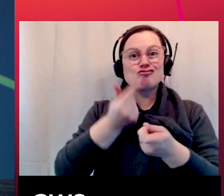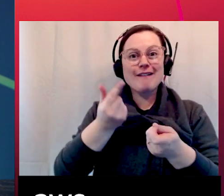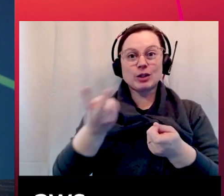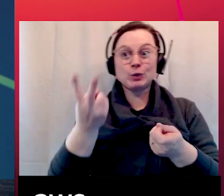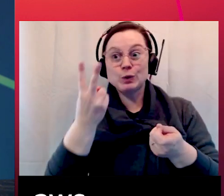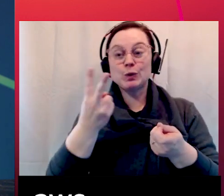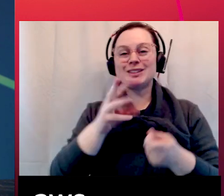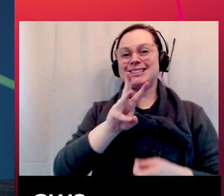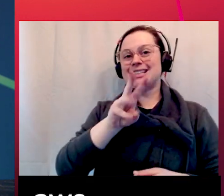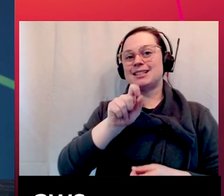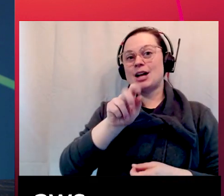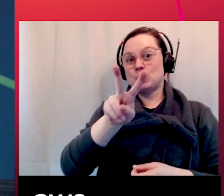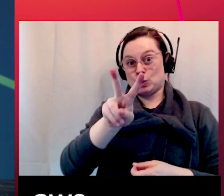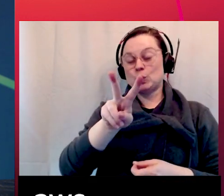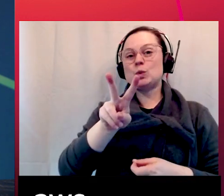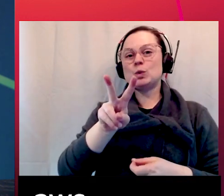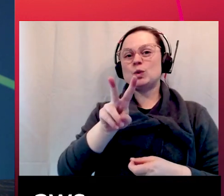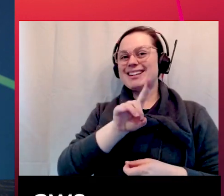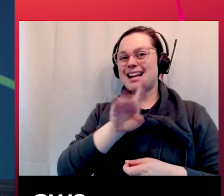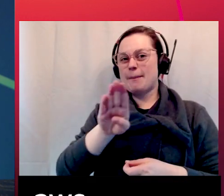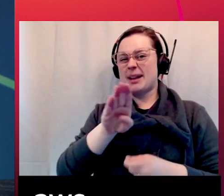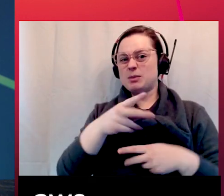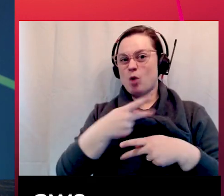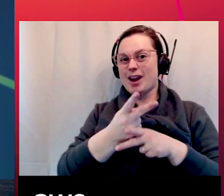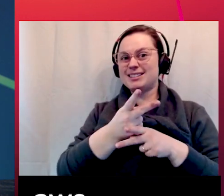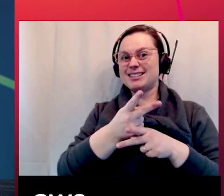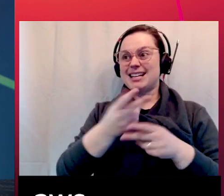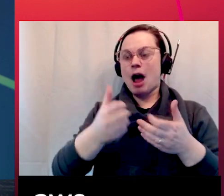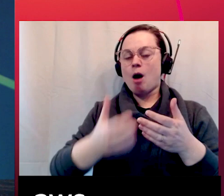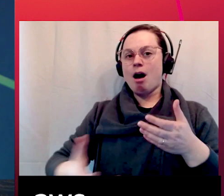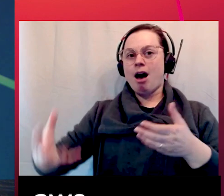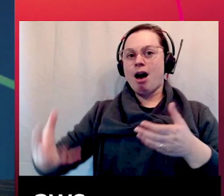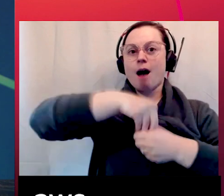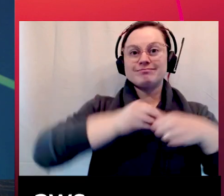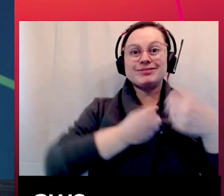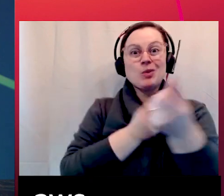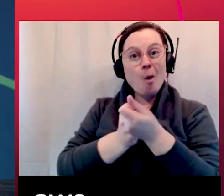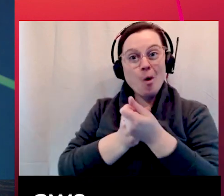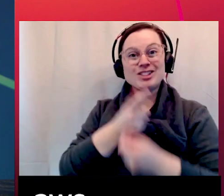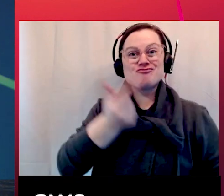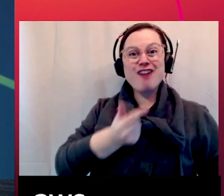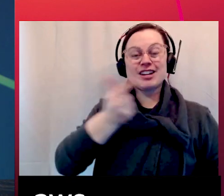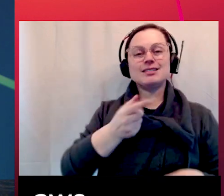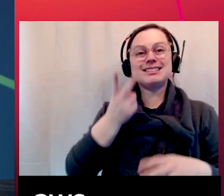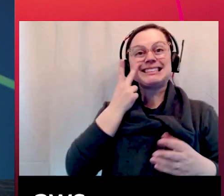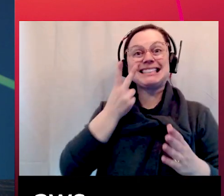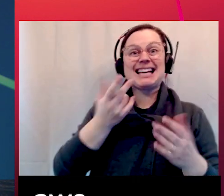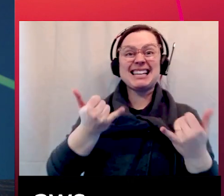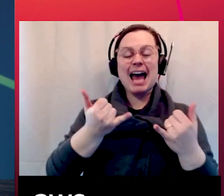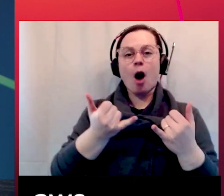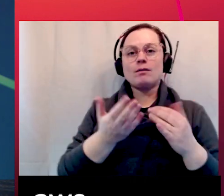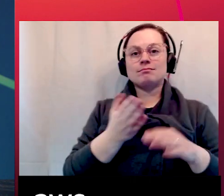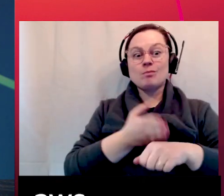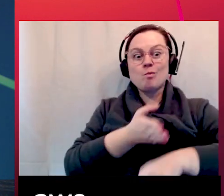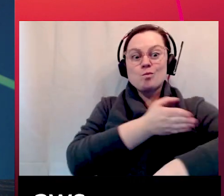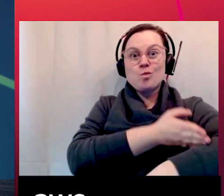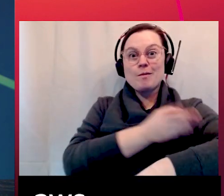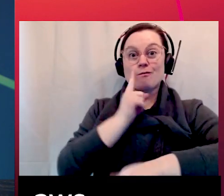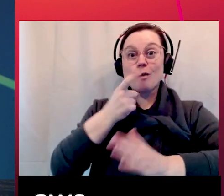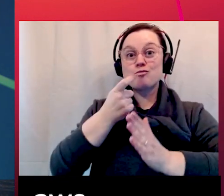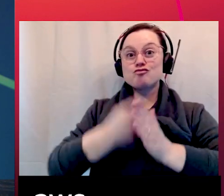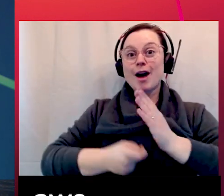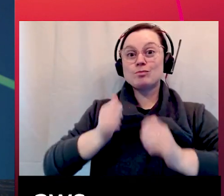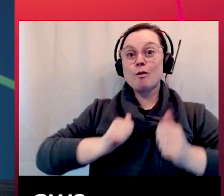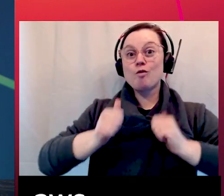our database product that supports Graviton. And what we see is a 63% improvement in price performance on Graviton